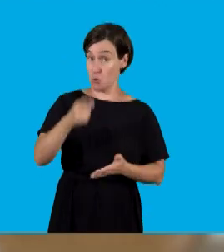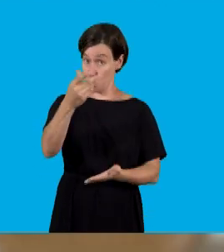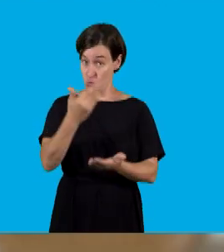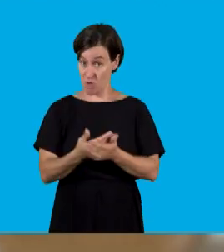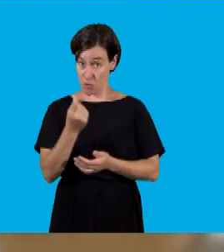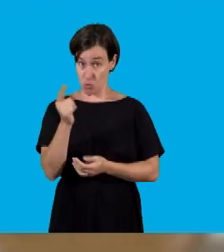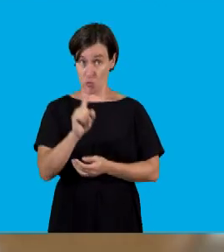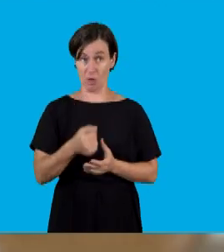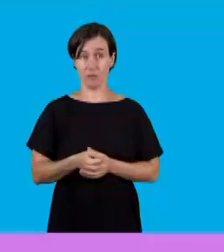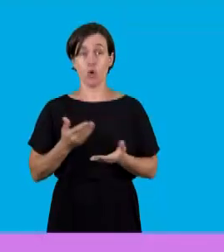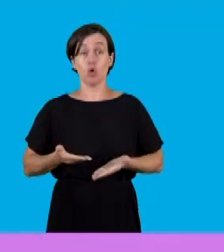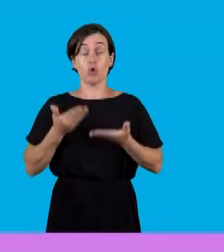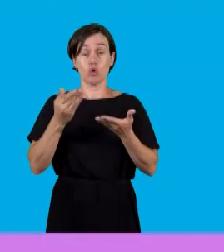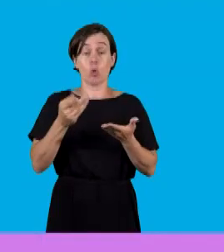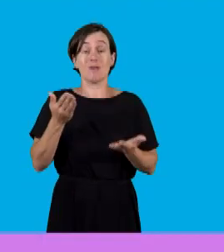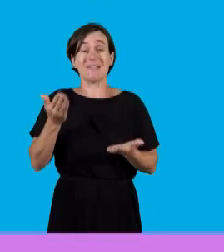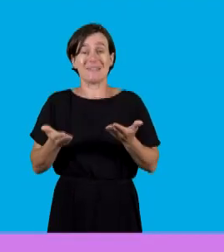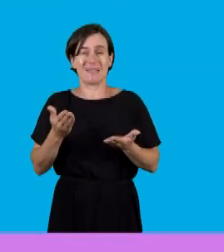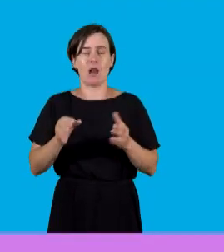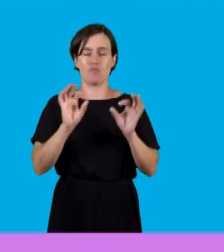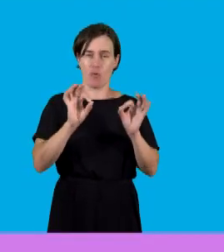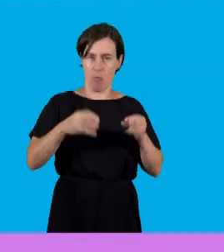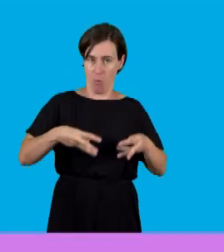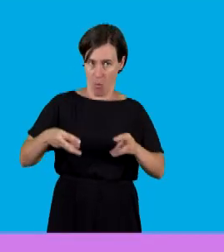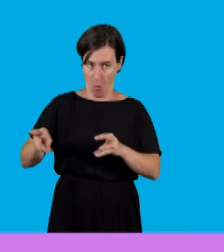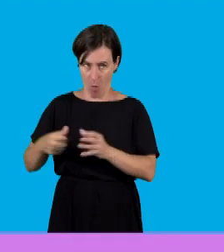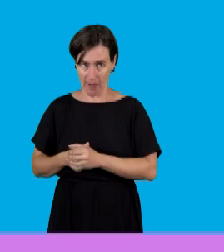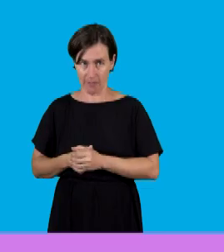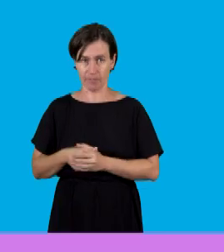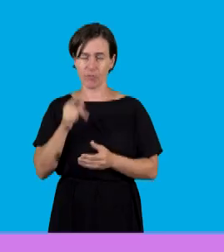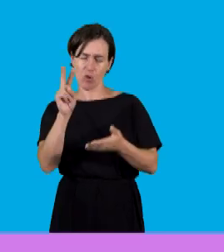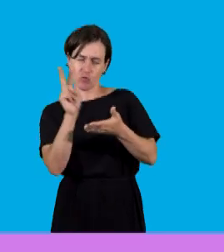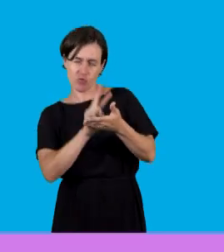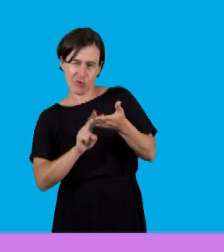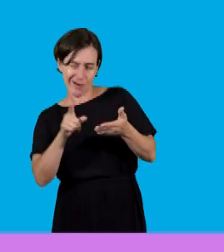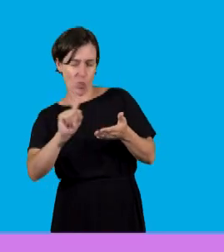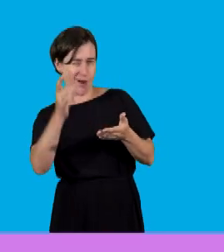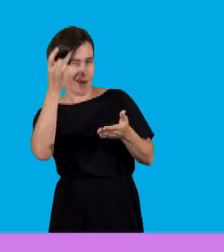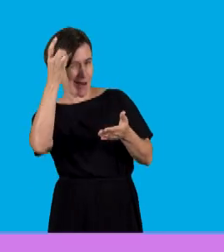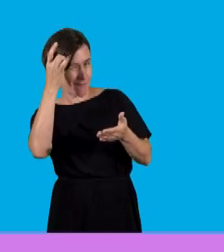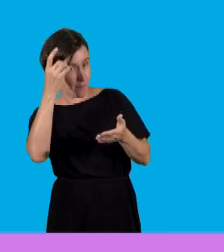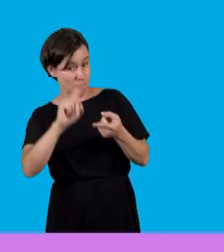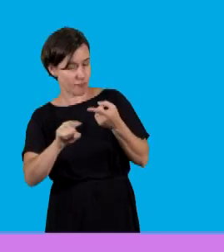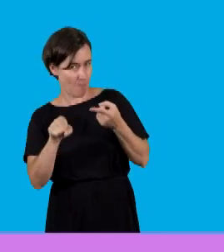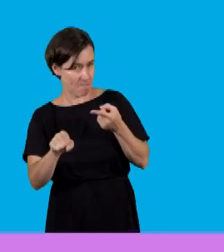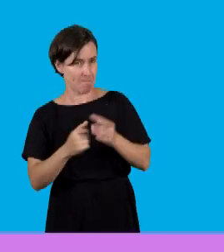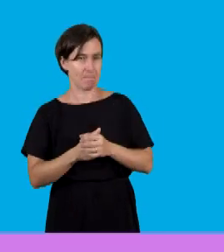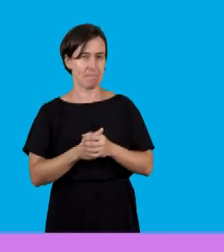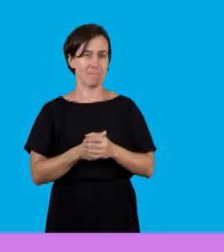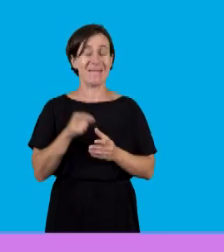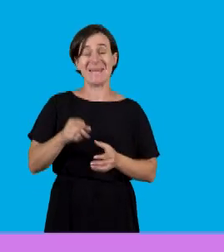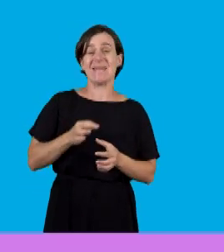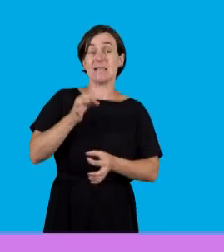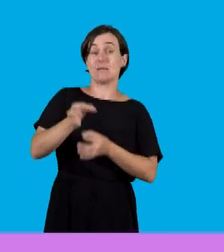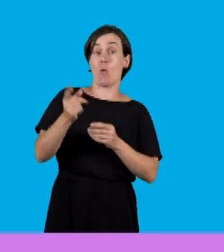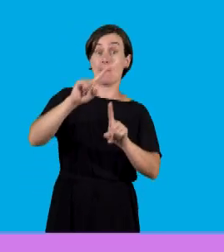lesson, you should be able to express scales in appropriate forms. You should be able to read information from scales,